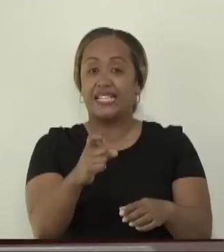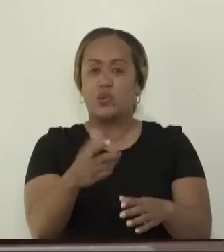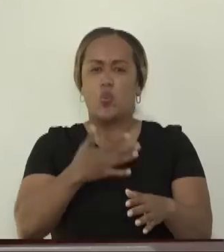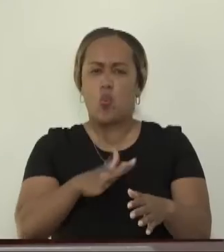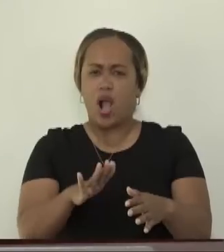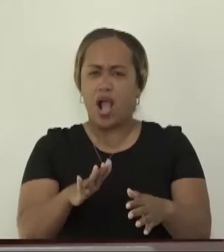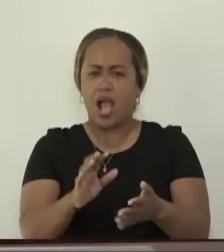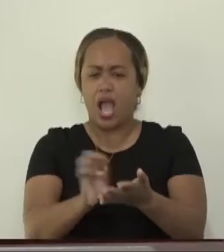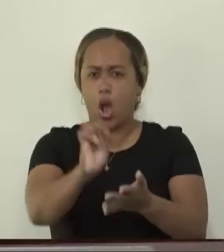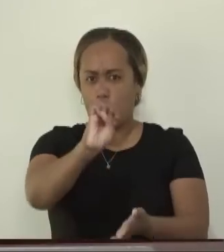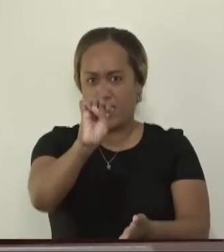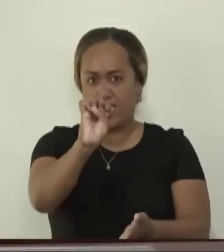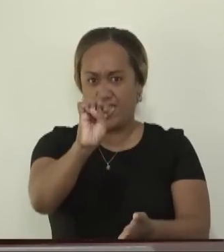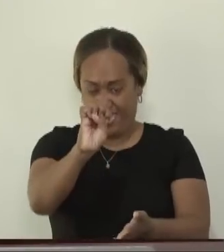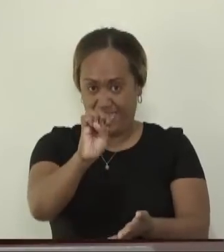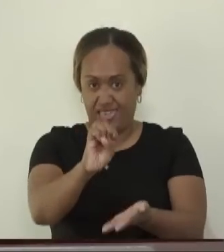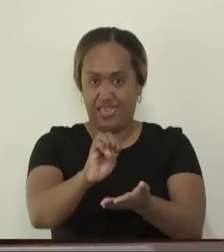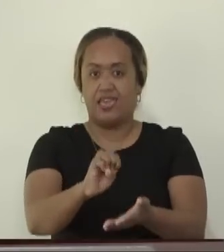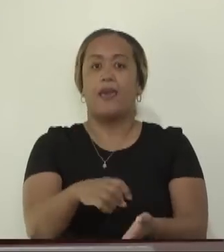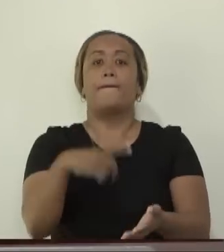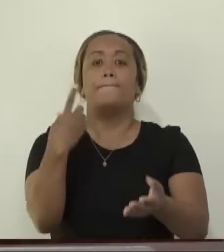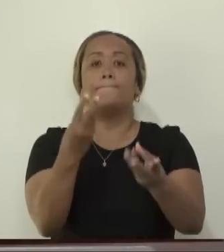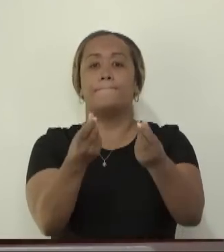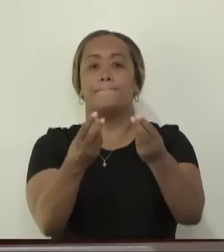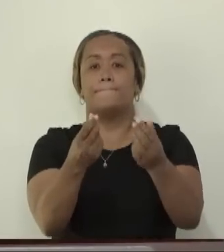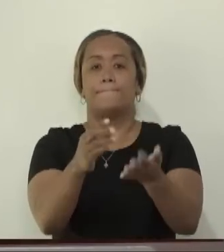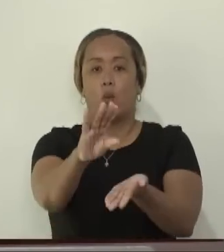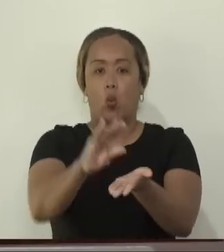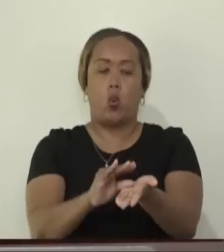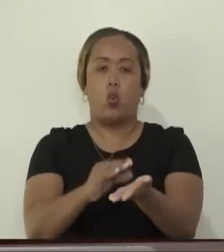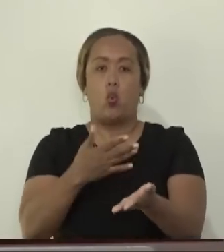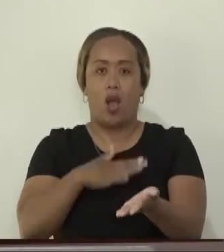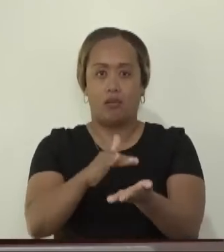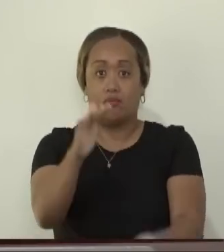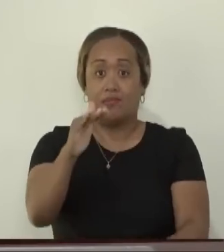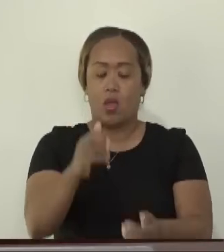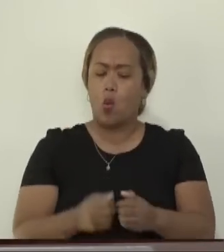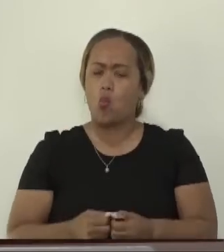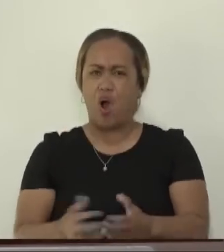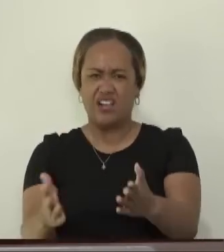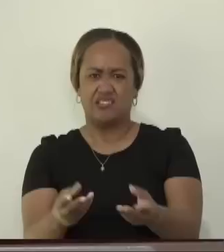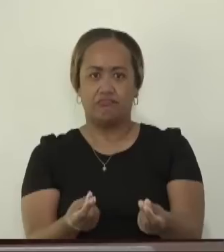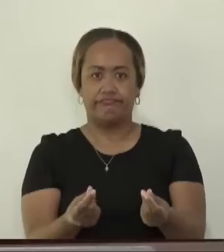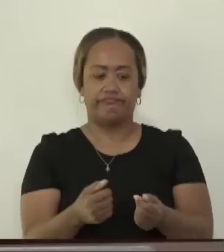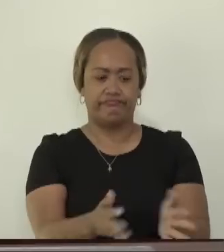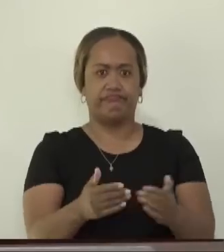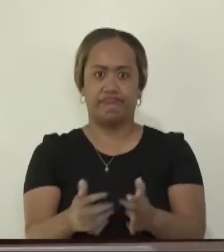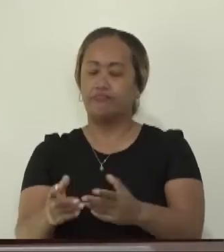back fiscal discipline. This means cutting wastage to return to